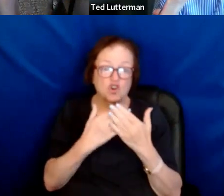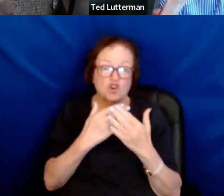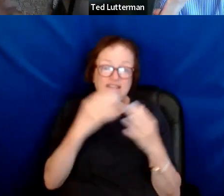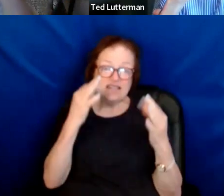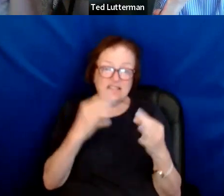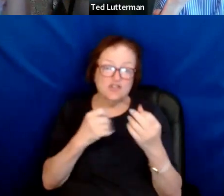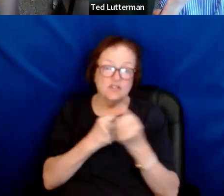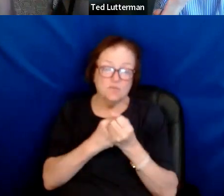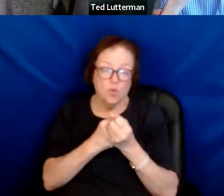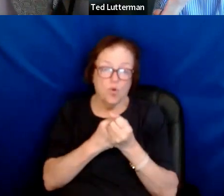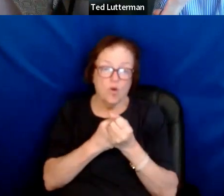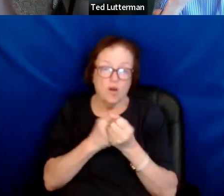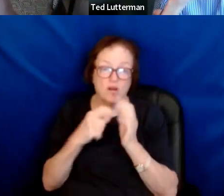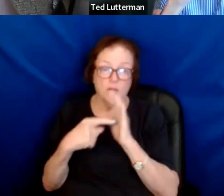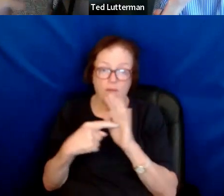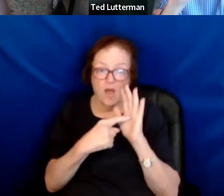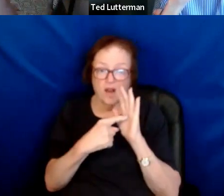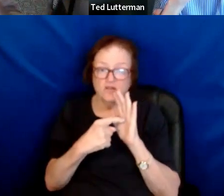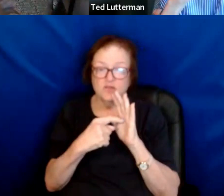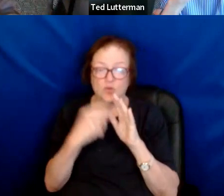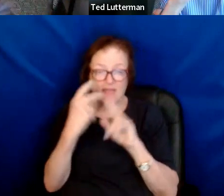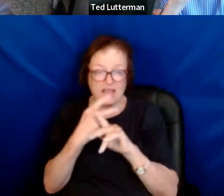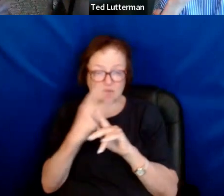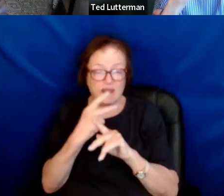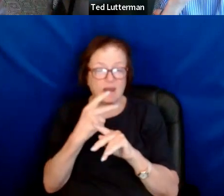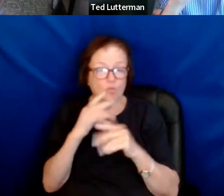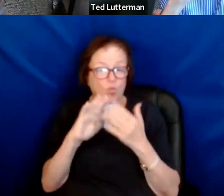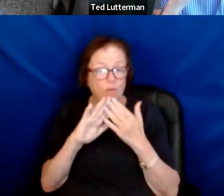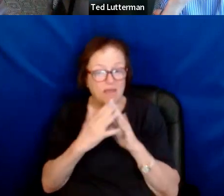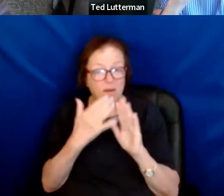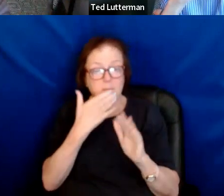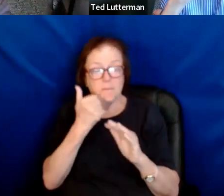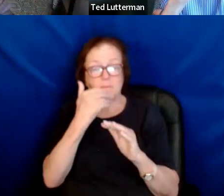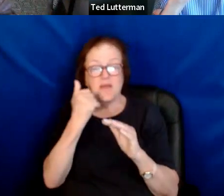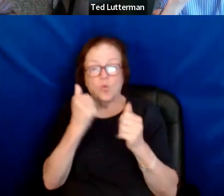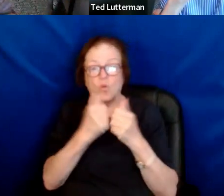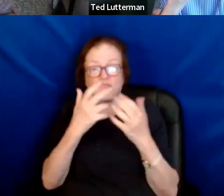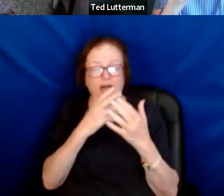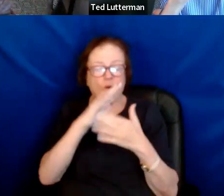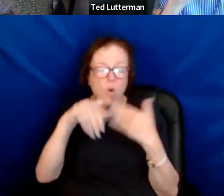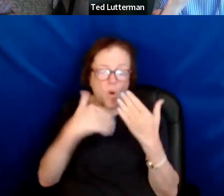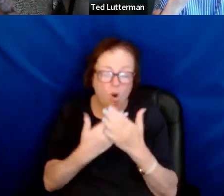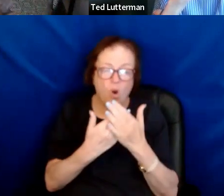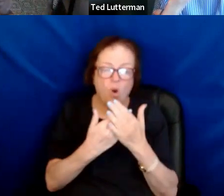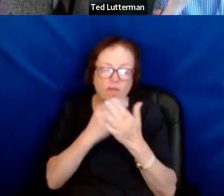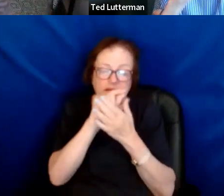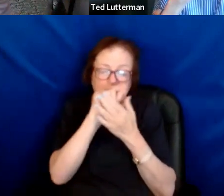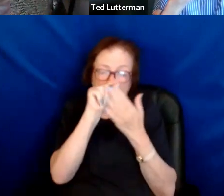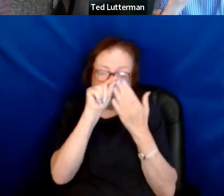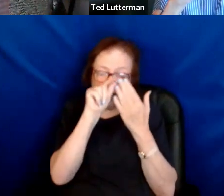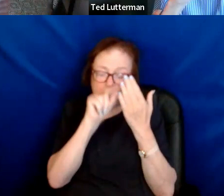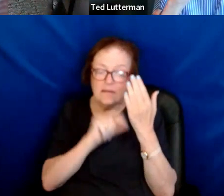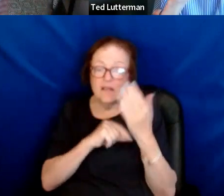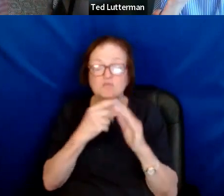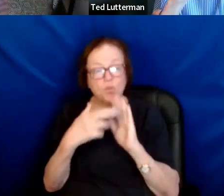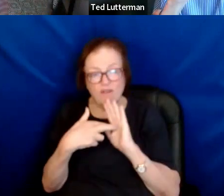of the estimates, approximates, get us really better in our thinking without having to capture all those details. But we have to represent things as